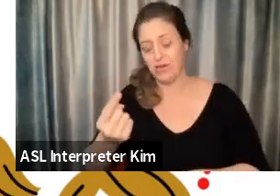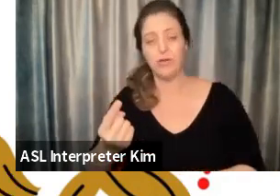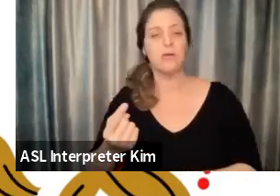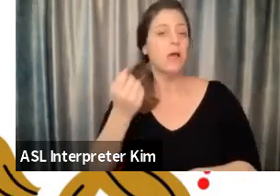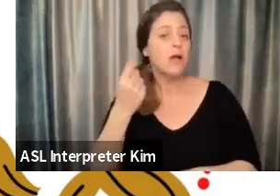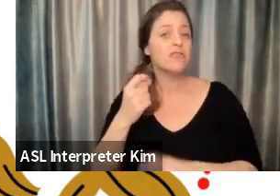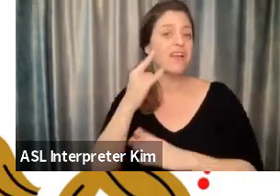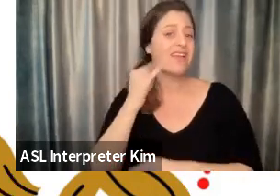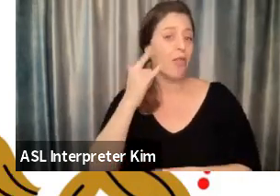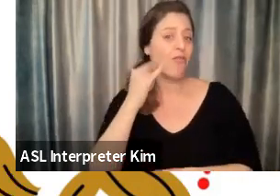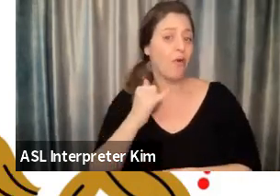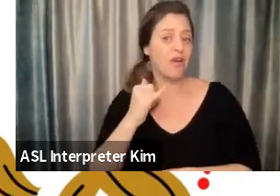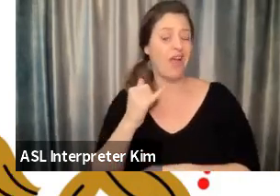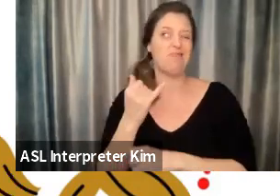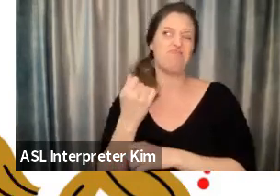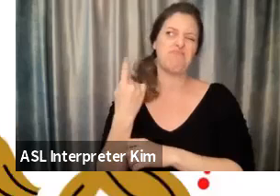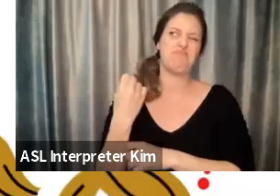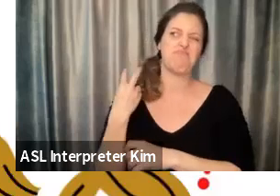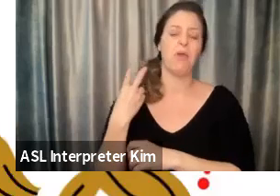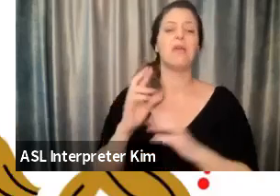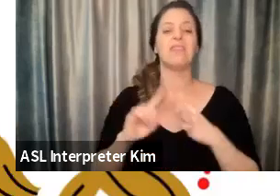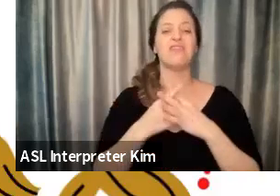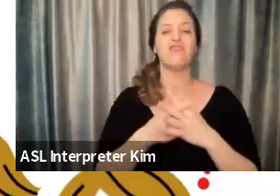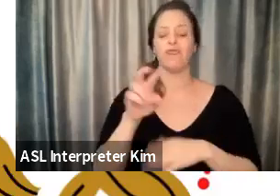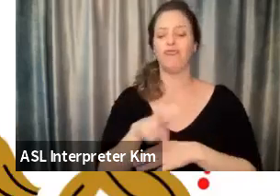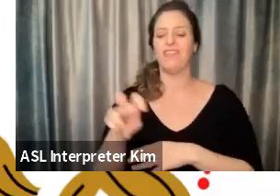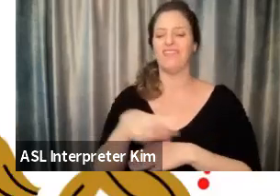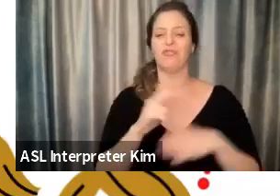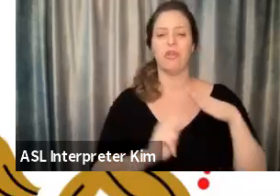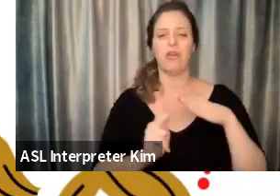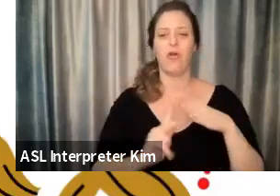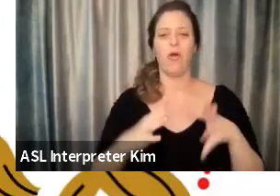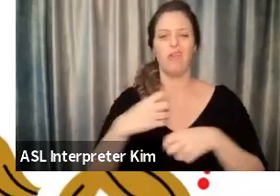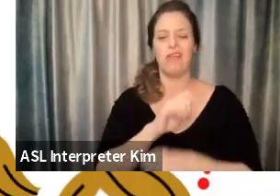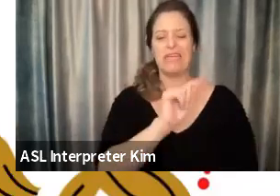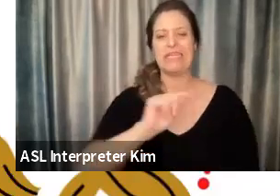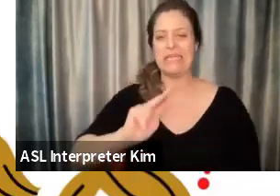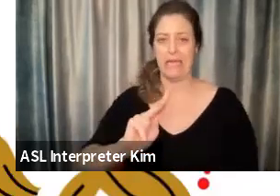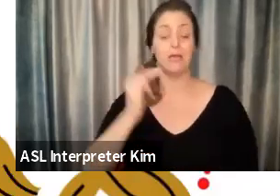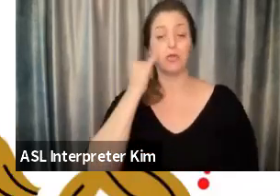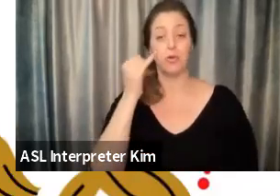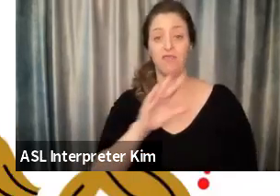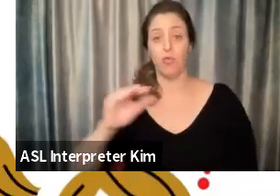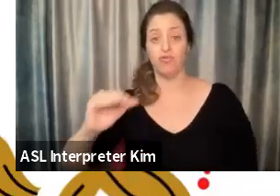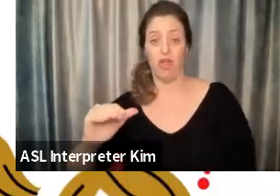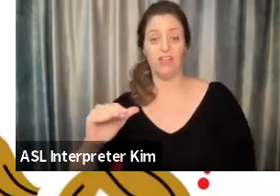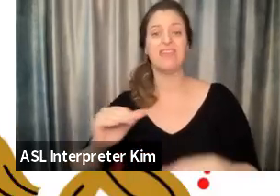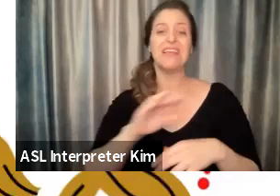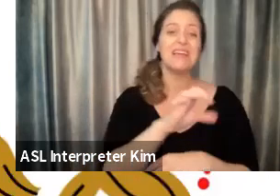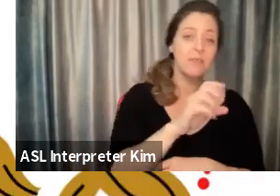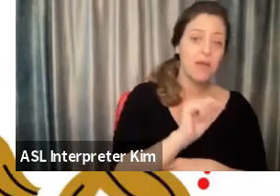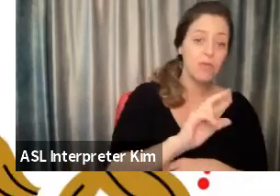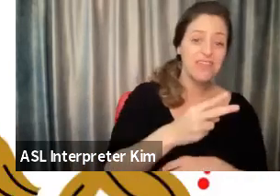years ago created what is called Transitional Kindergarten. So in this case, if you have kids that fall within that September 2nd,